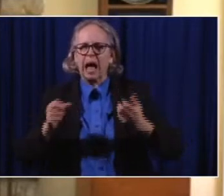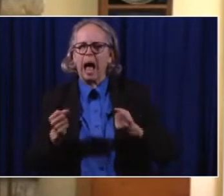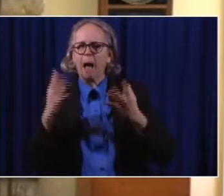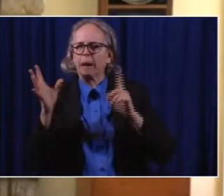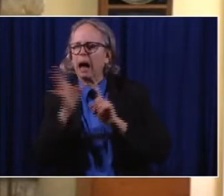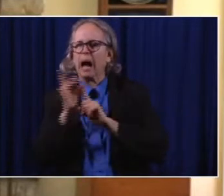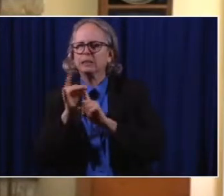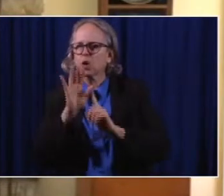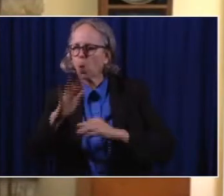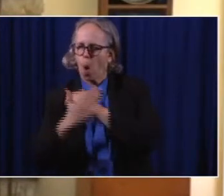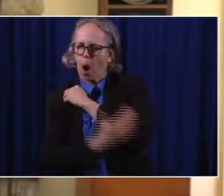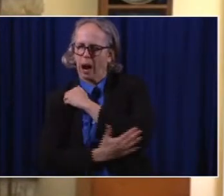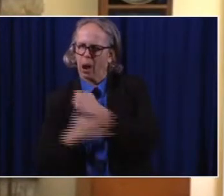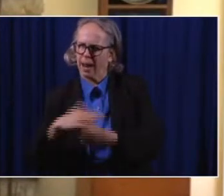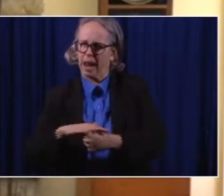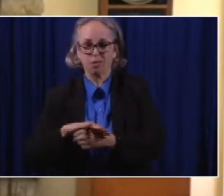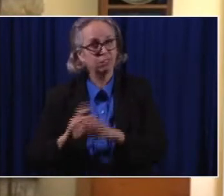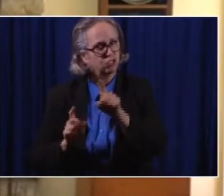next slide.